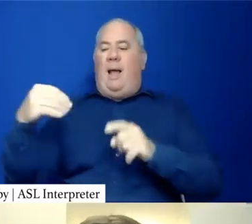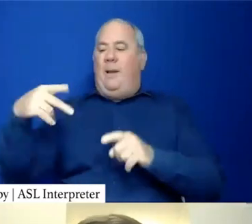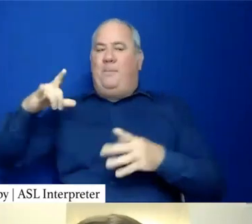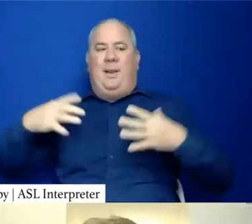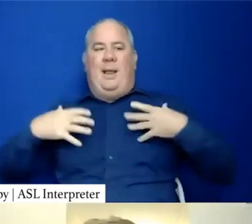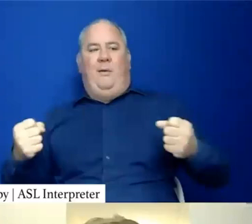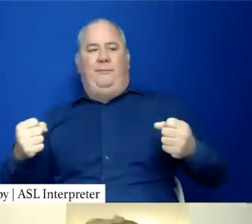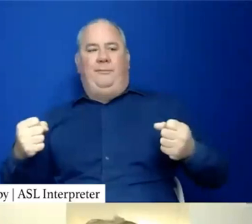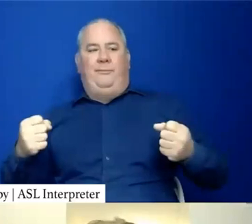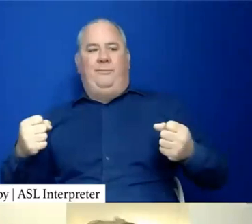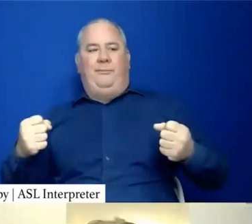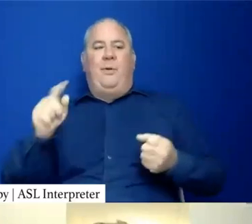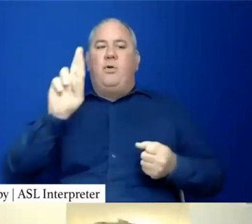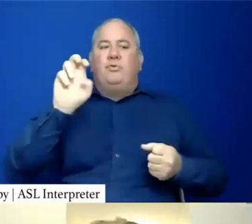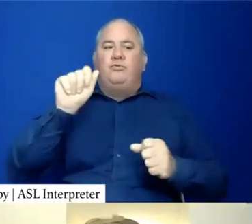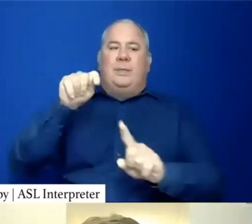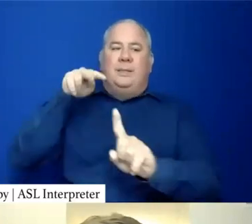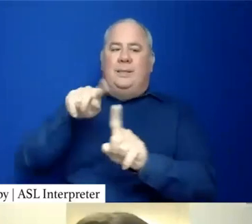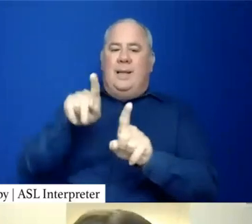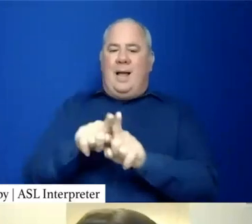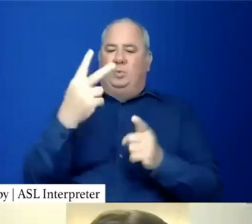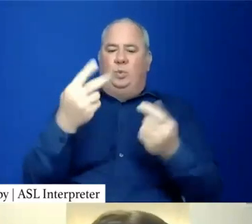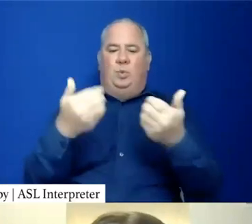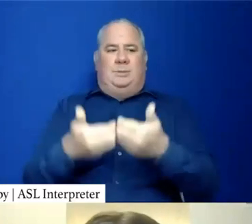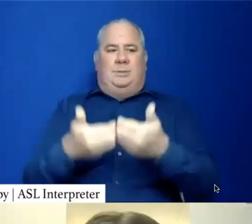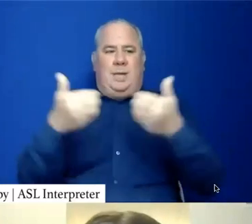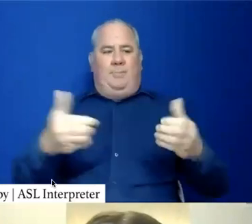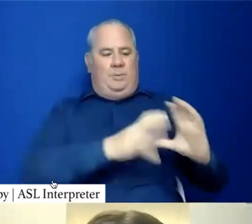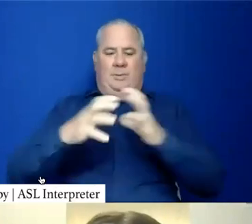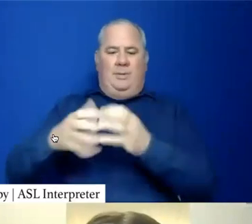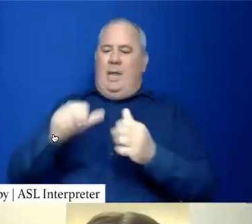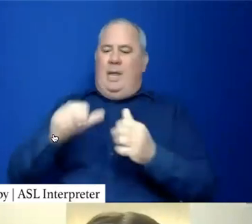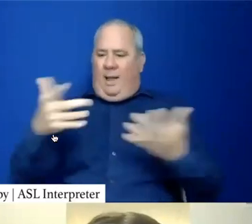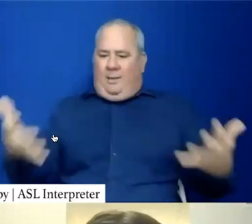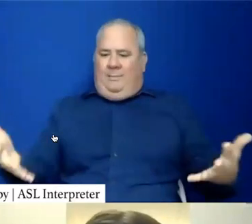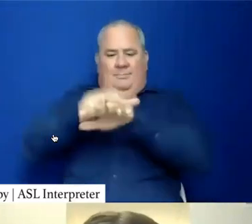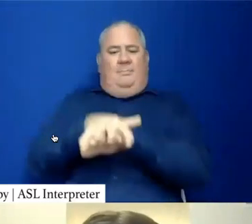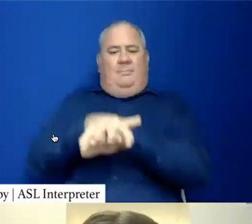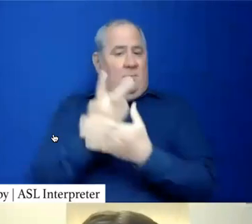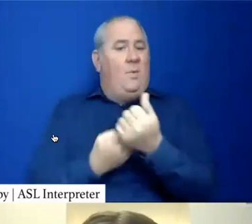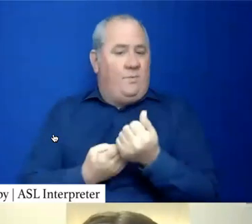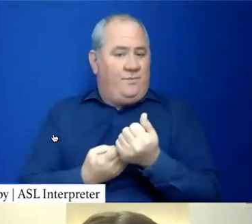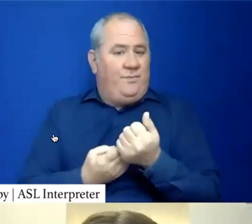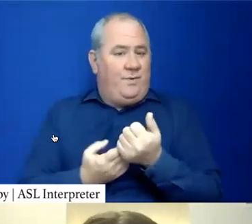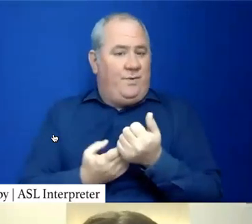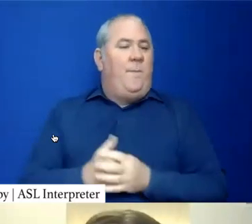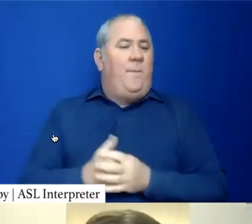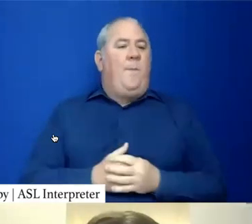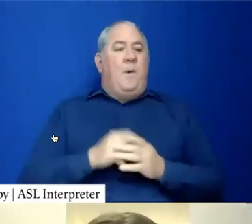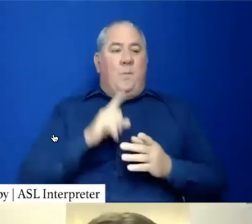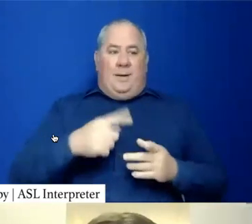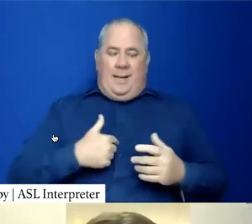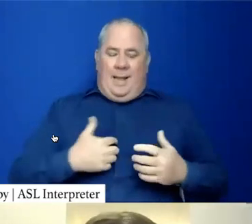two completely separate and non-intersecting groups, and just losing my cool every time.